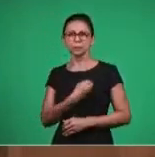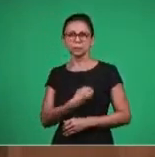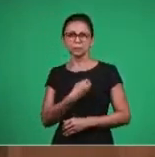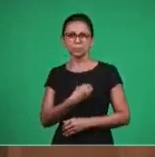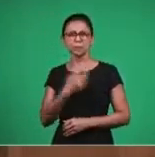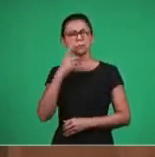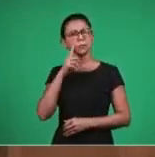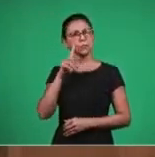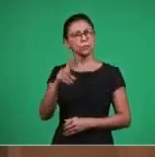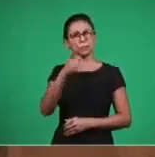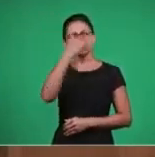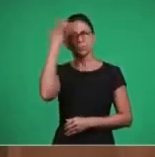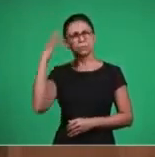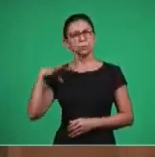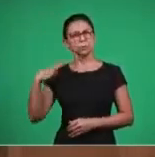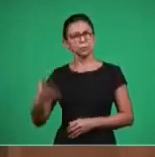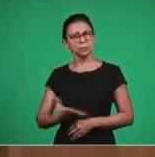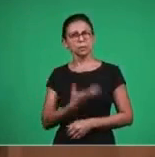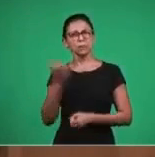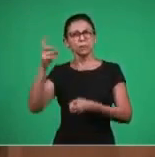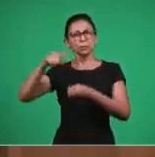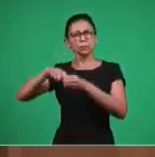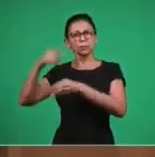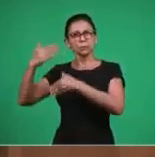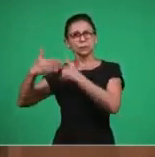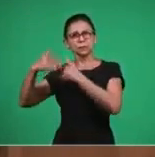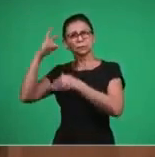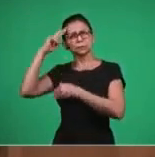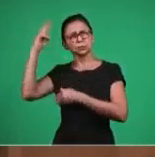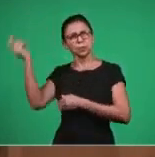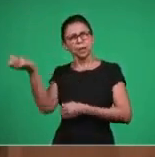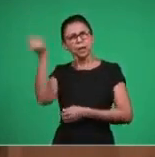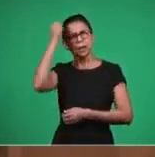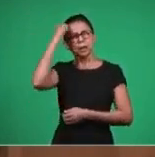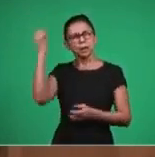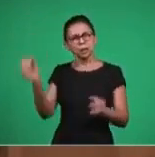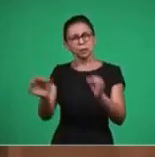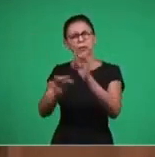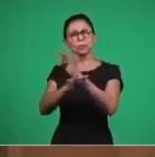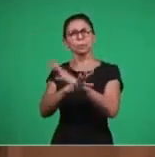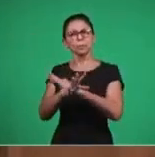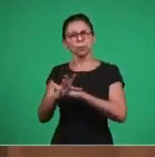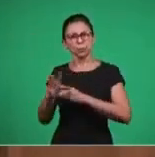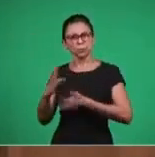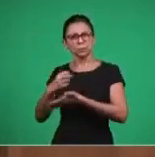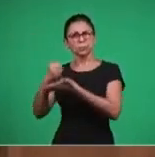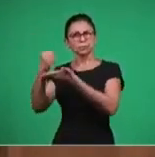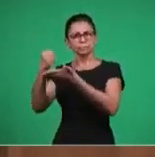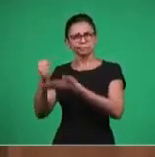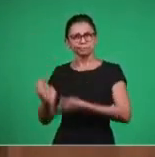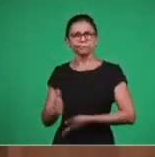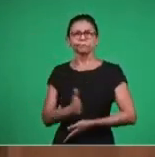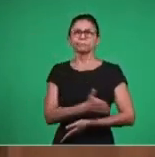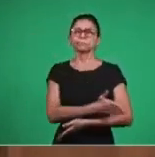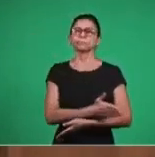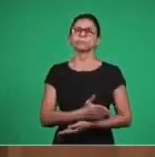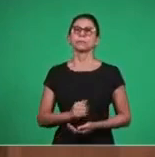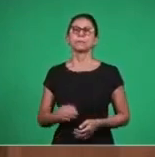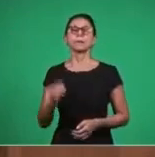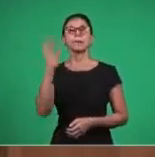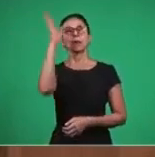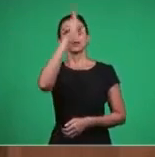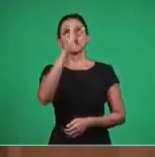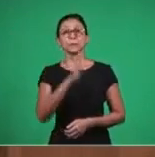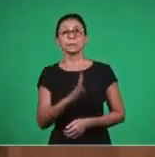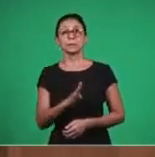see the results there are out there. Life saved, redeemed, and now repentant, ready for the great meeting that we're going to have.